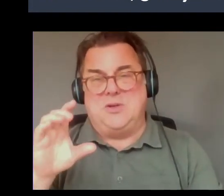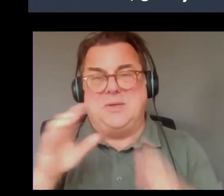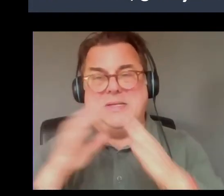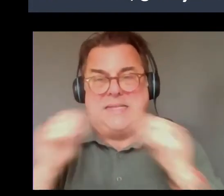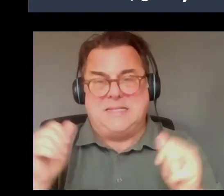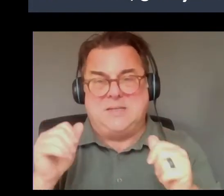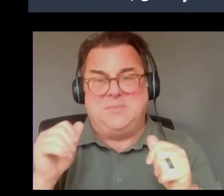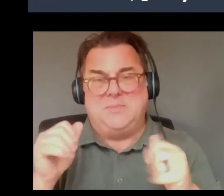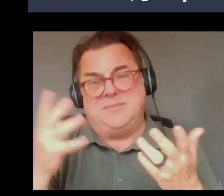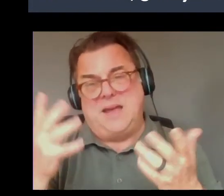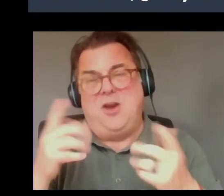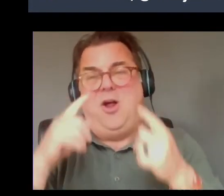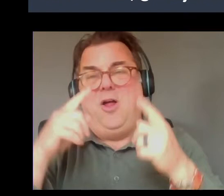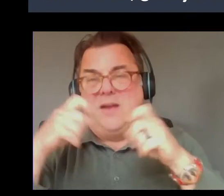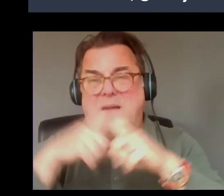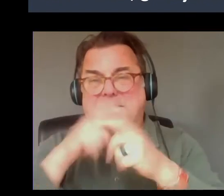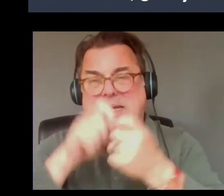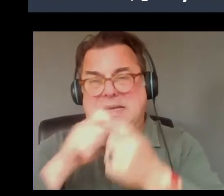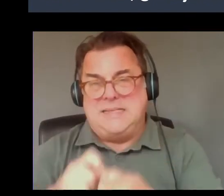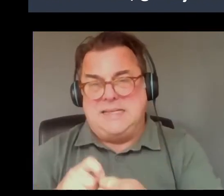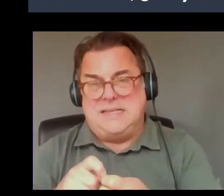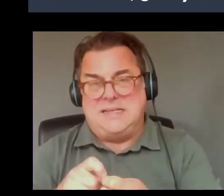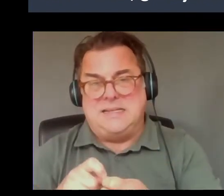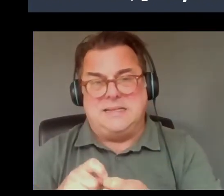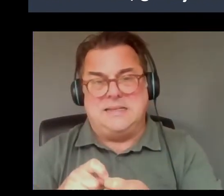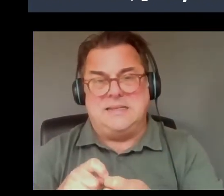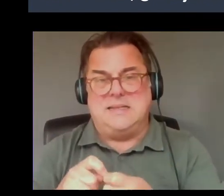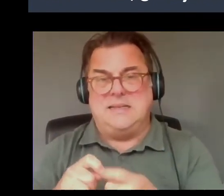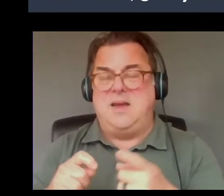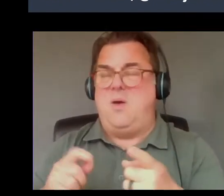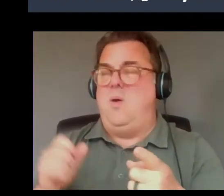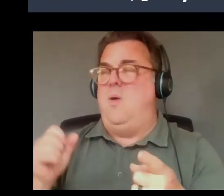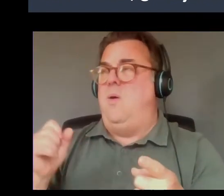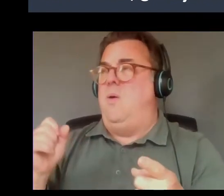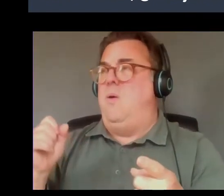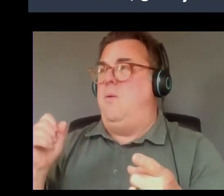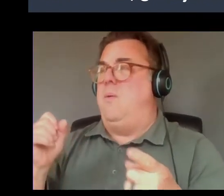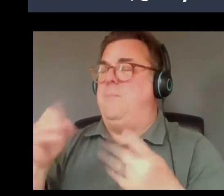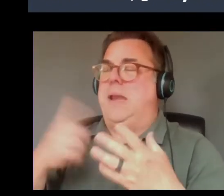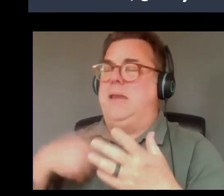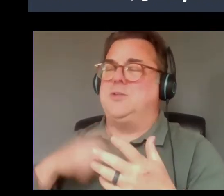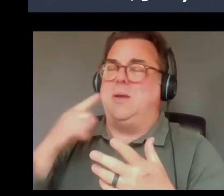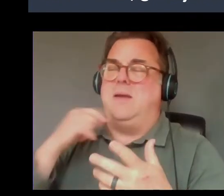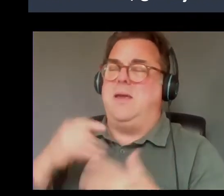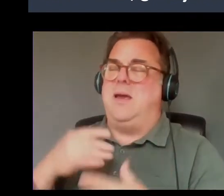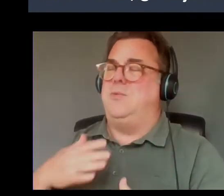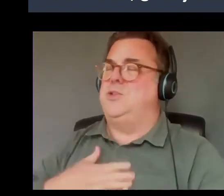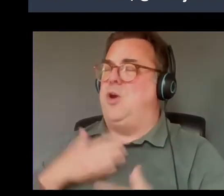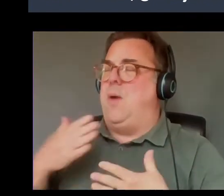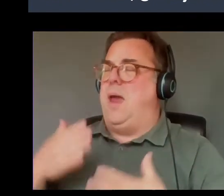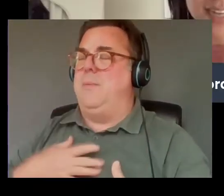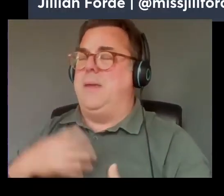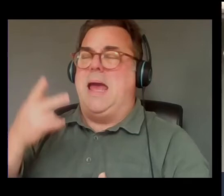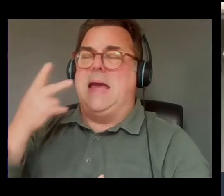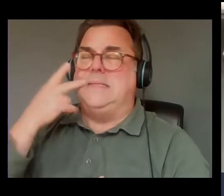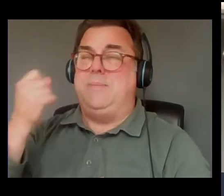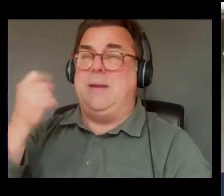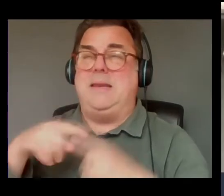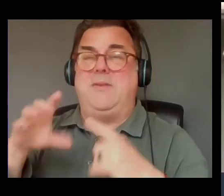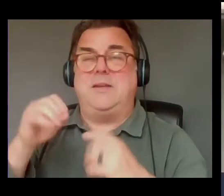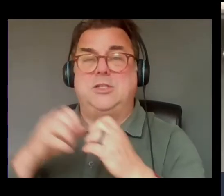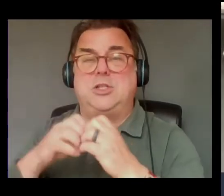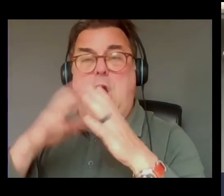that. That's just like music to, I think, a lot of people's ears listening right now, because I see so many startups where that's kind